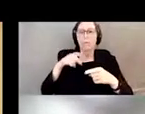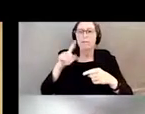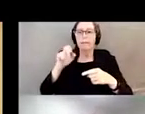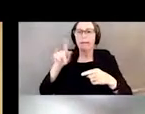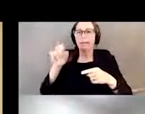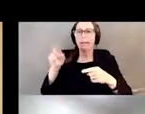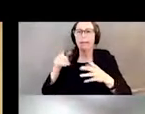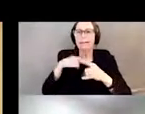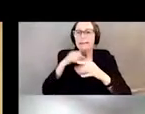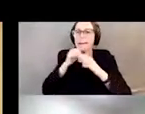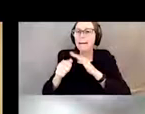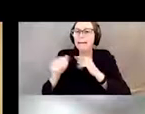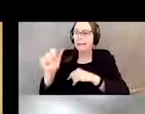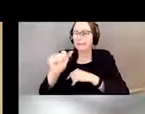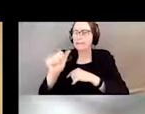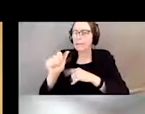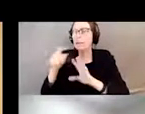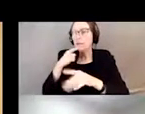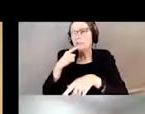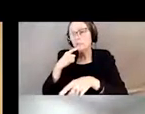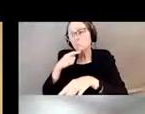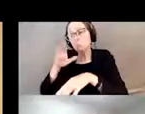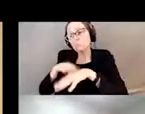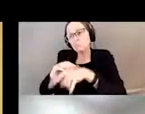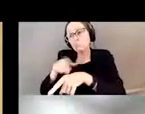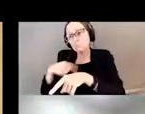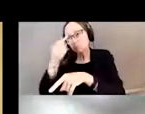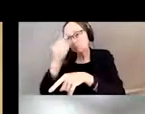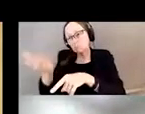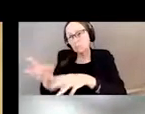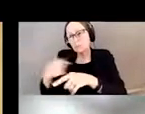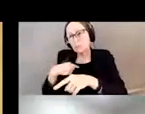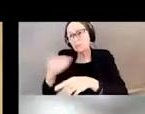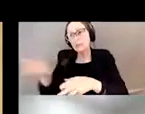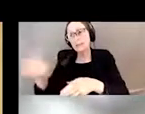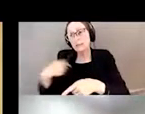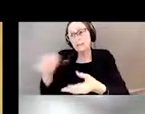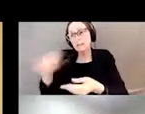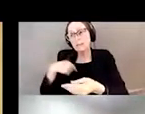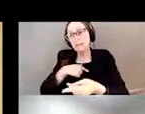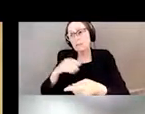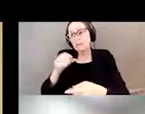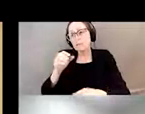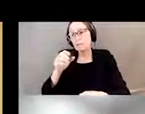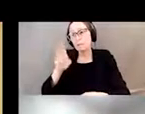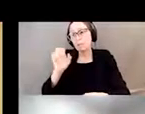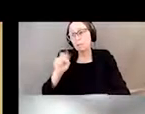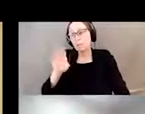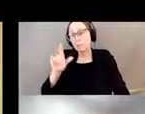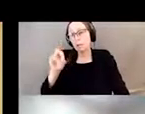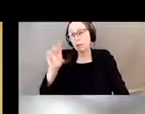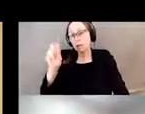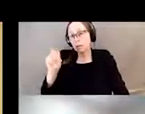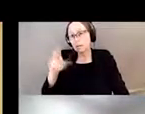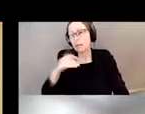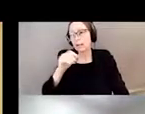gives the Taliban an ultimatum. He tells the Taliban, hand over Osama bin Laden and Al-Qaeda. Close down all of these